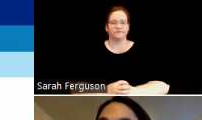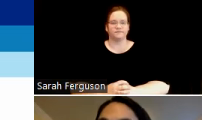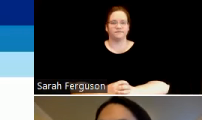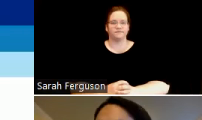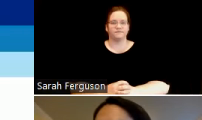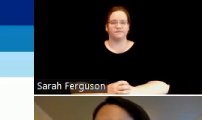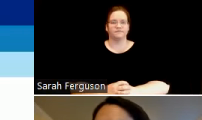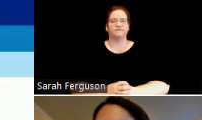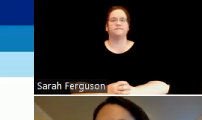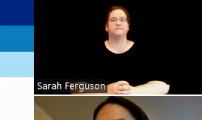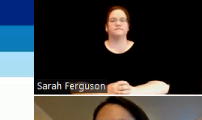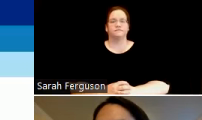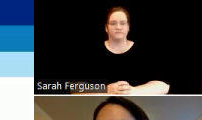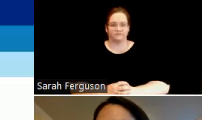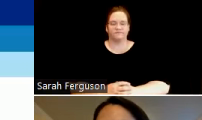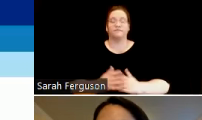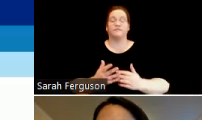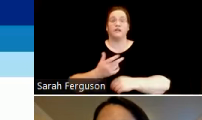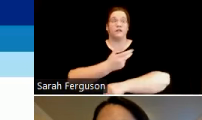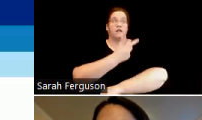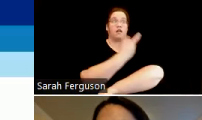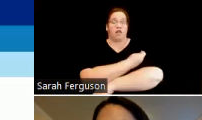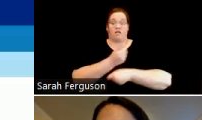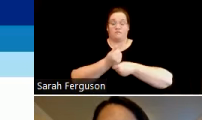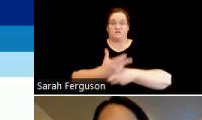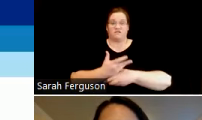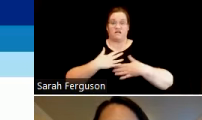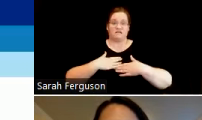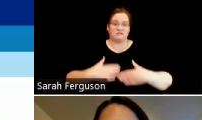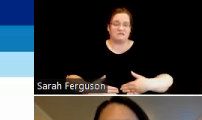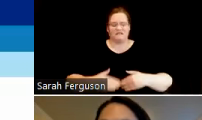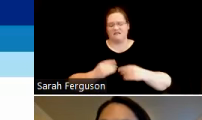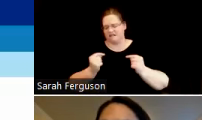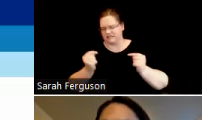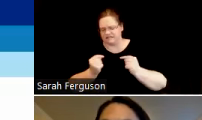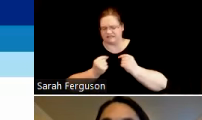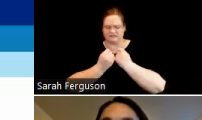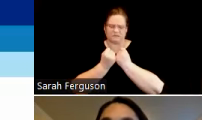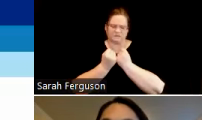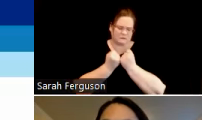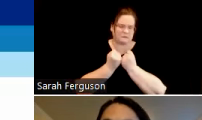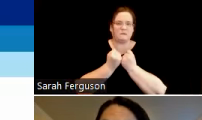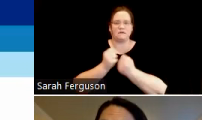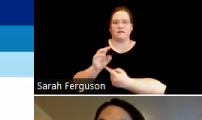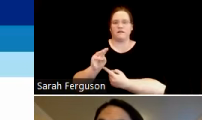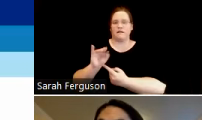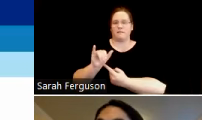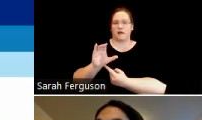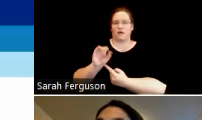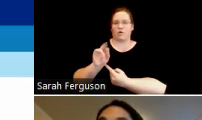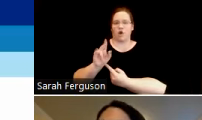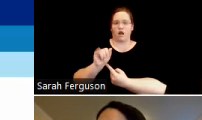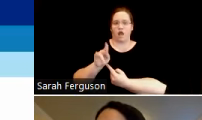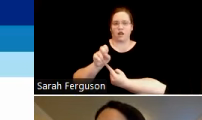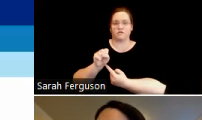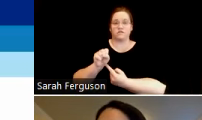What about vaccine-associated myocarditis? Many of you probably read about this in the news in the past. There were